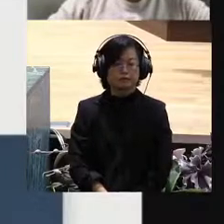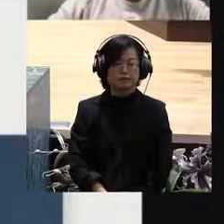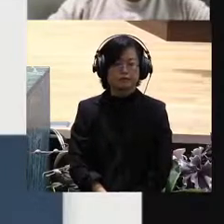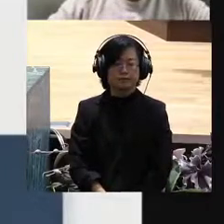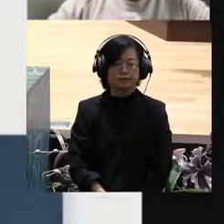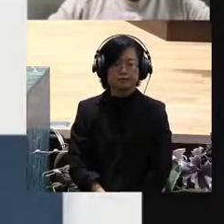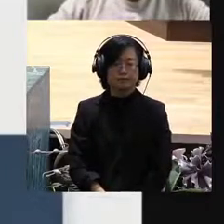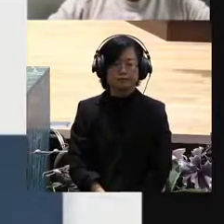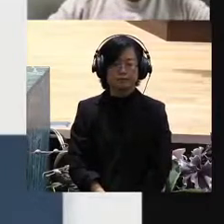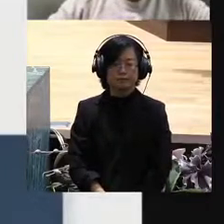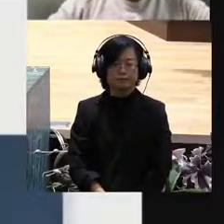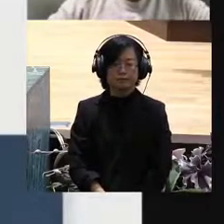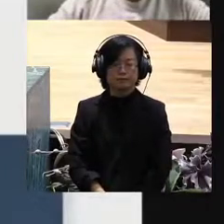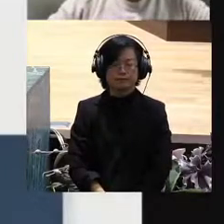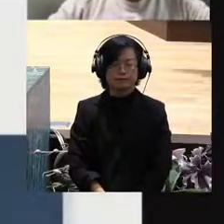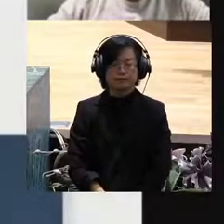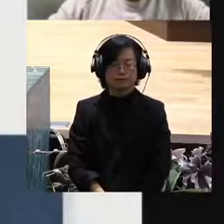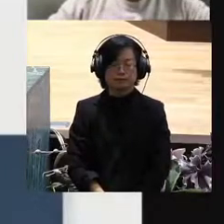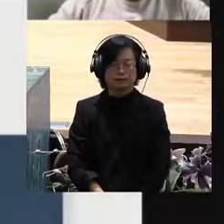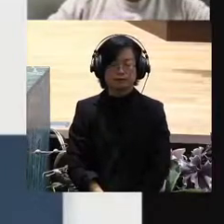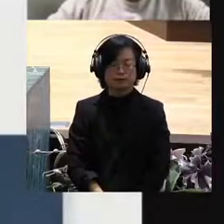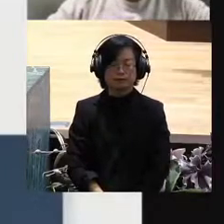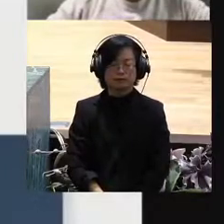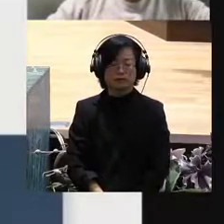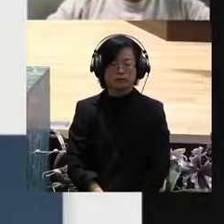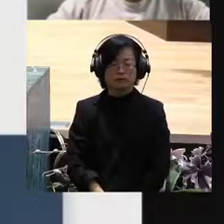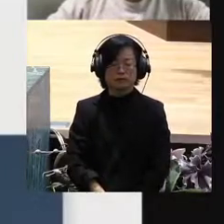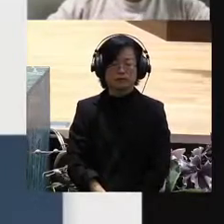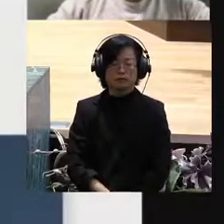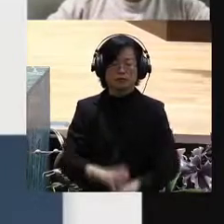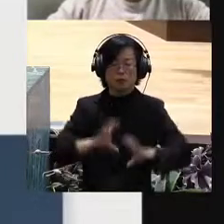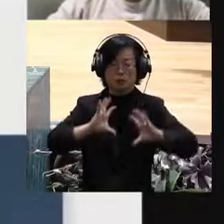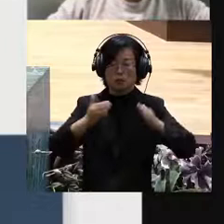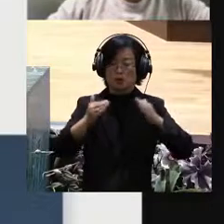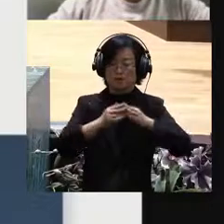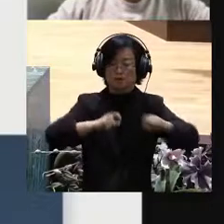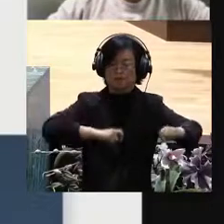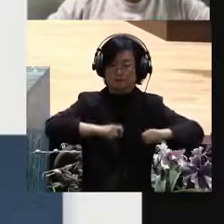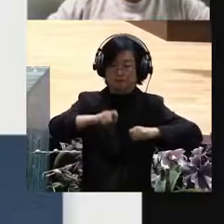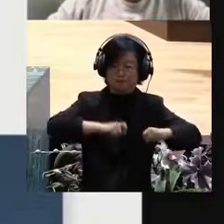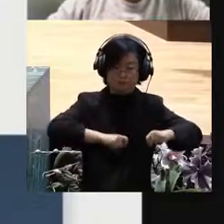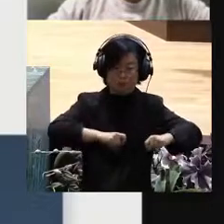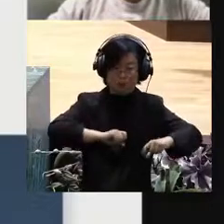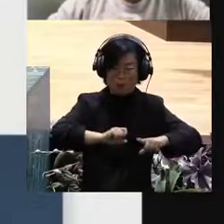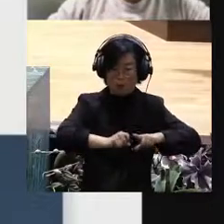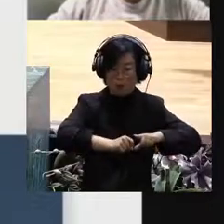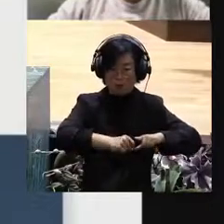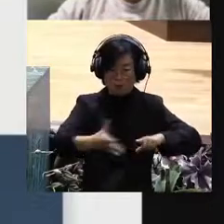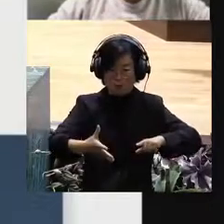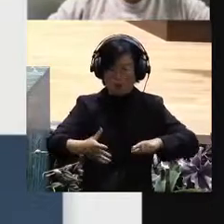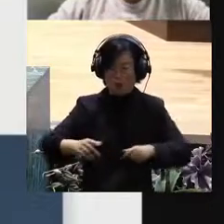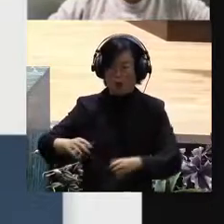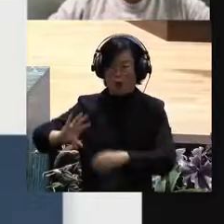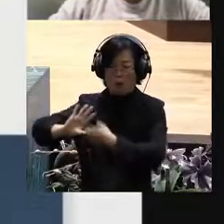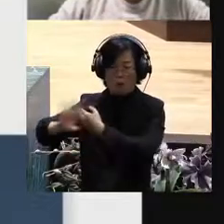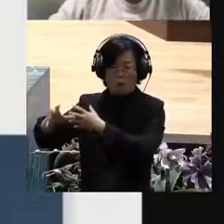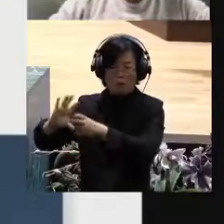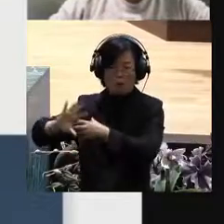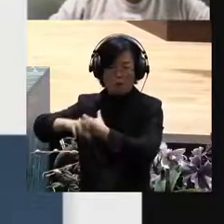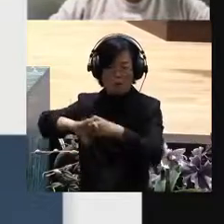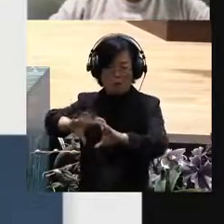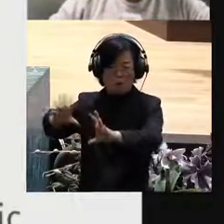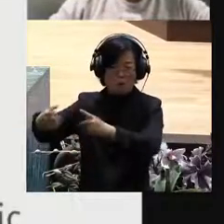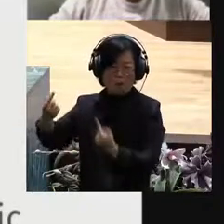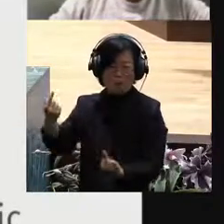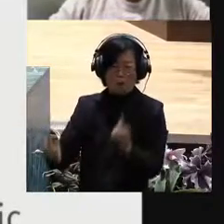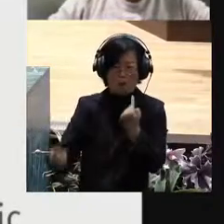plan, and no roadmap has been provided for reviving and submitting this again to the OGP secretariat.